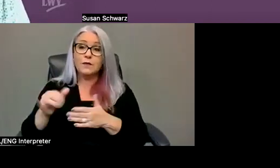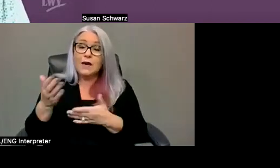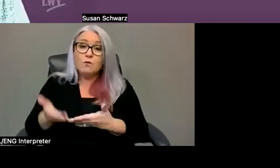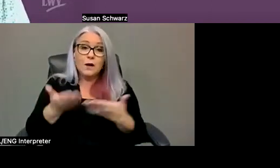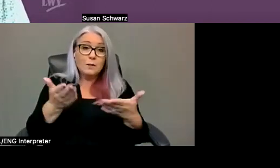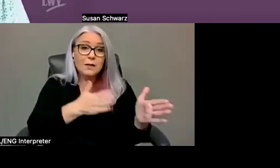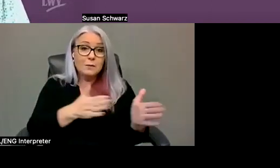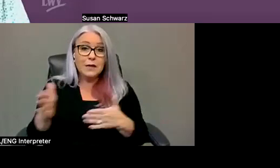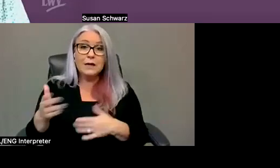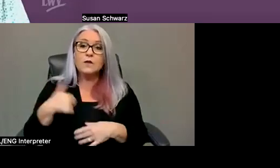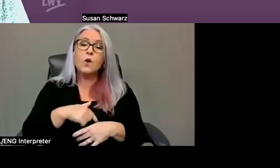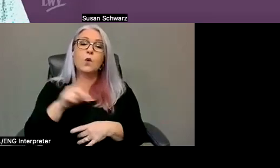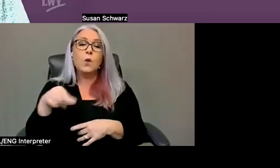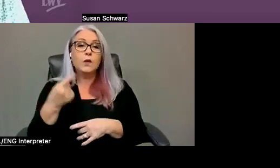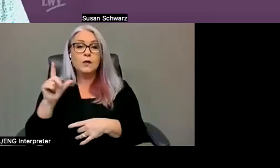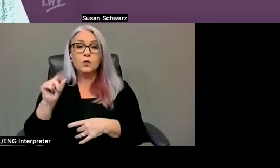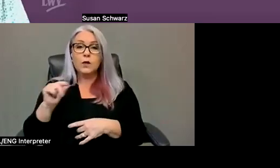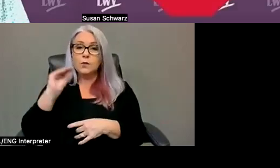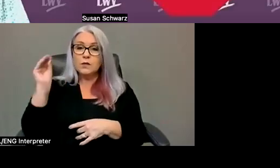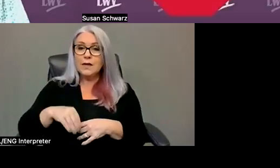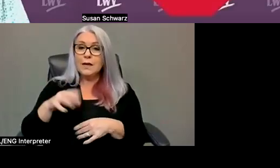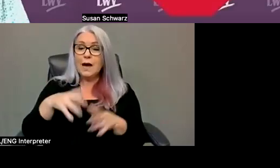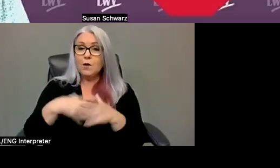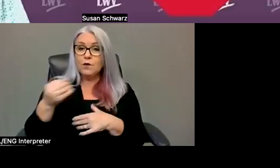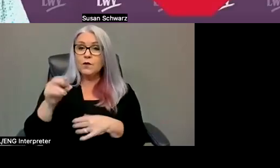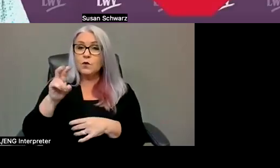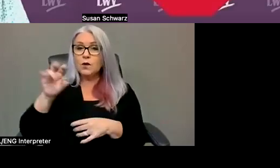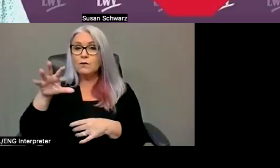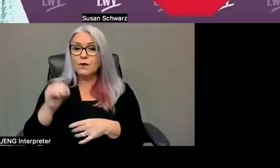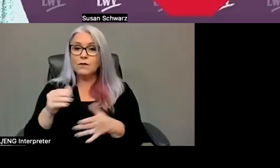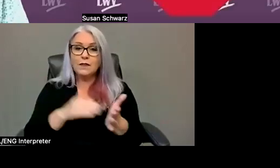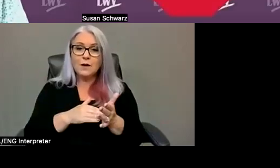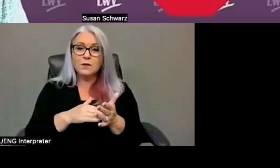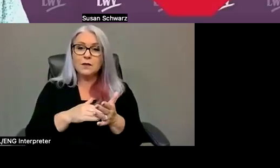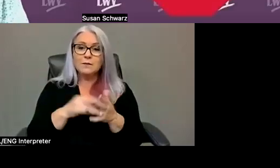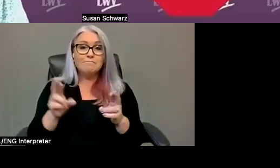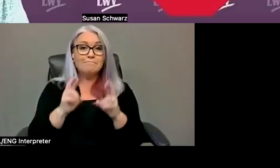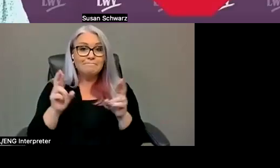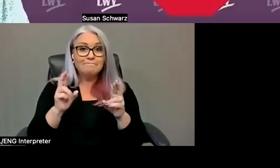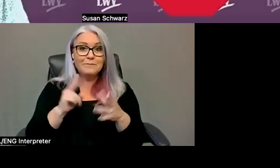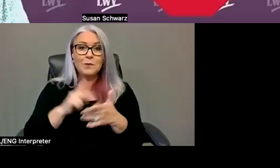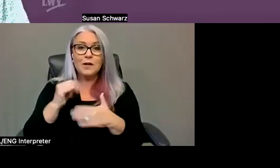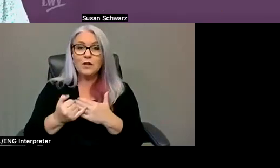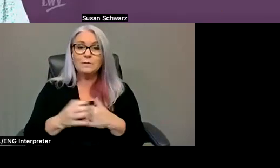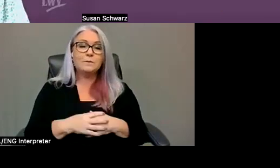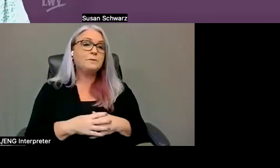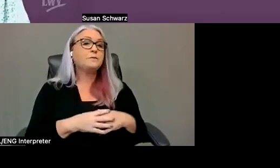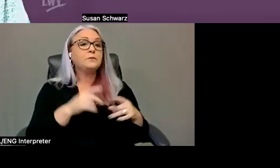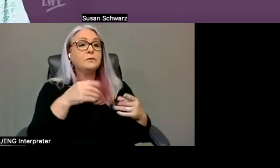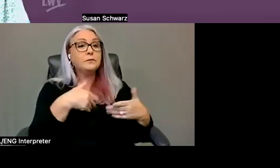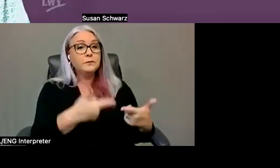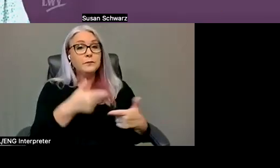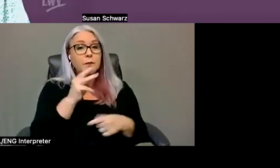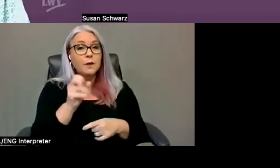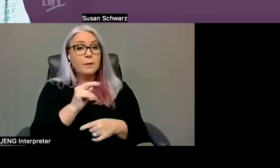going to cost us up to 20% of the $250,000. And I have a lot of high hope on that project. Thank you. Mr. Manley, the